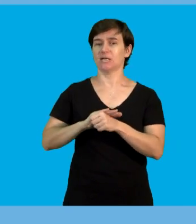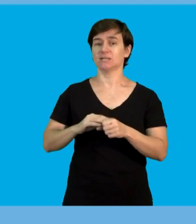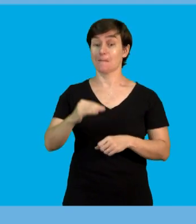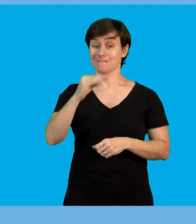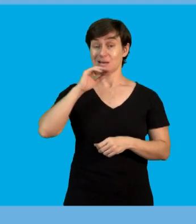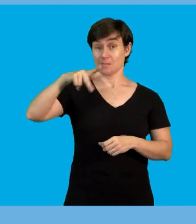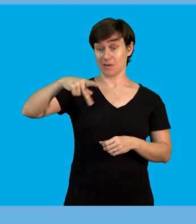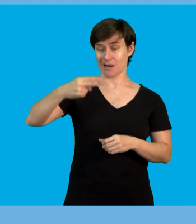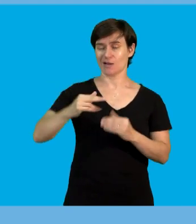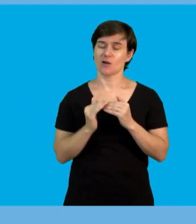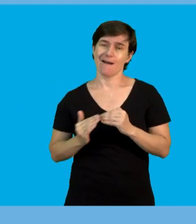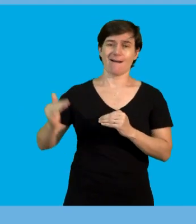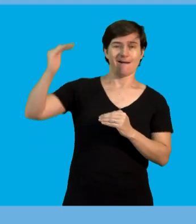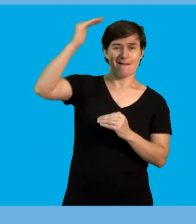high.